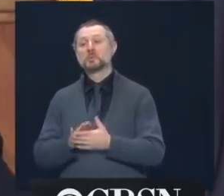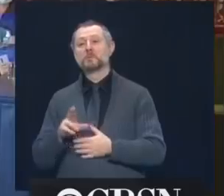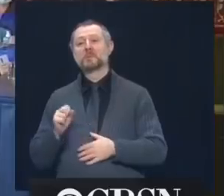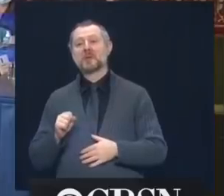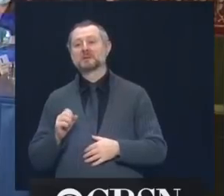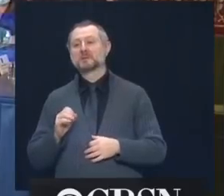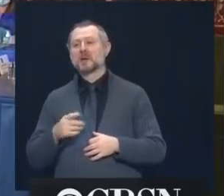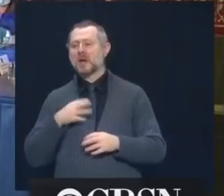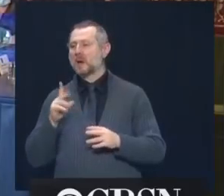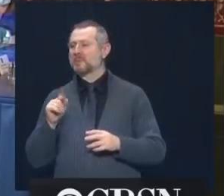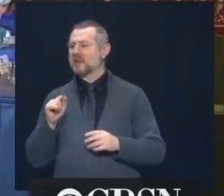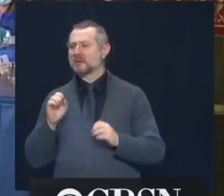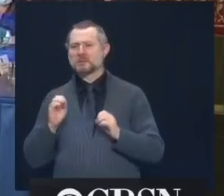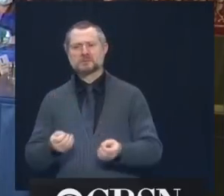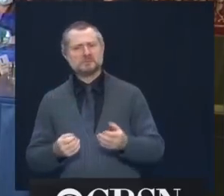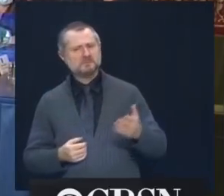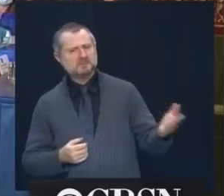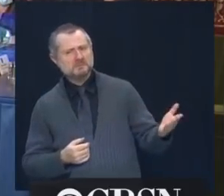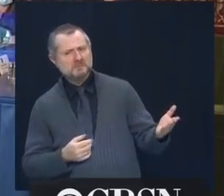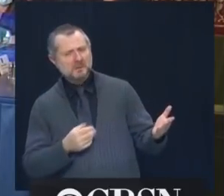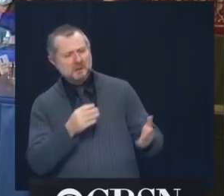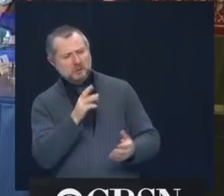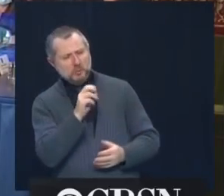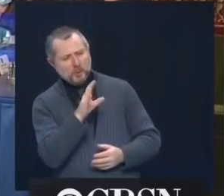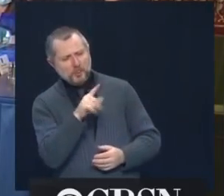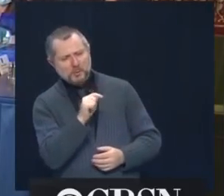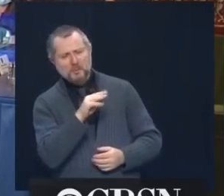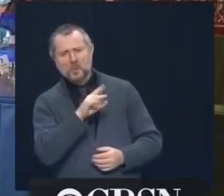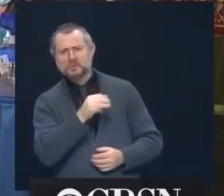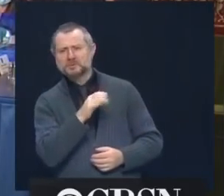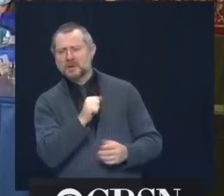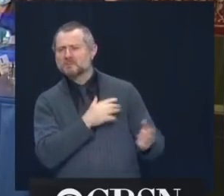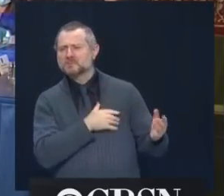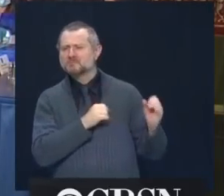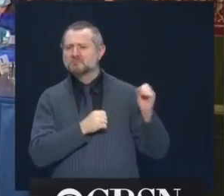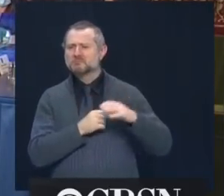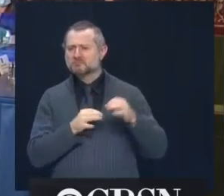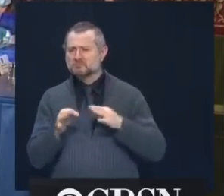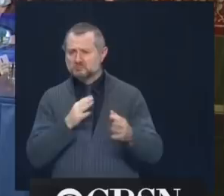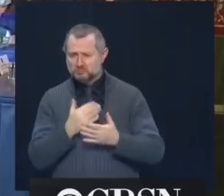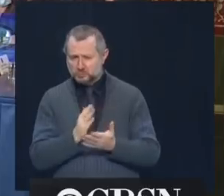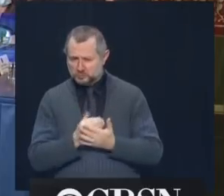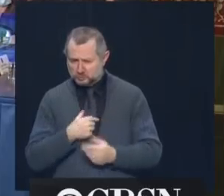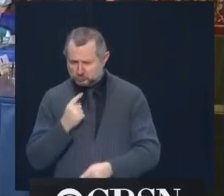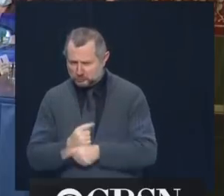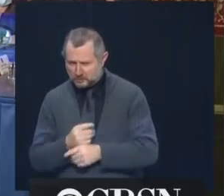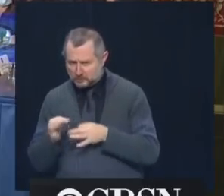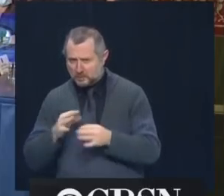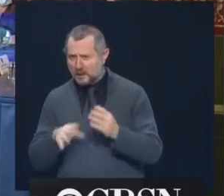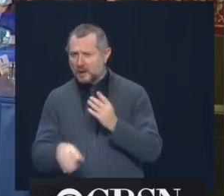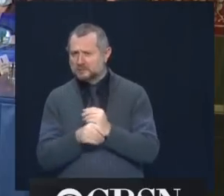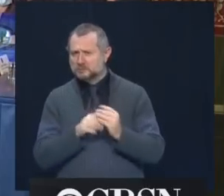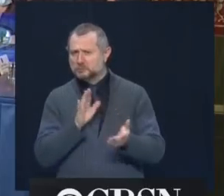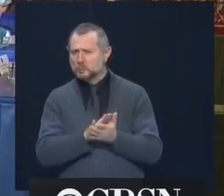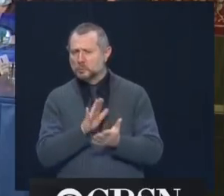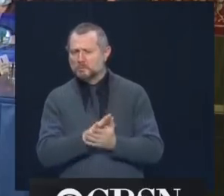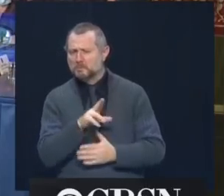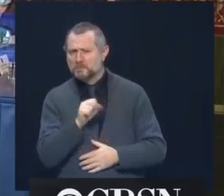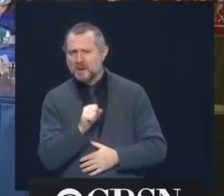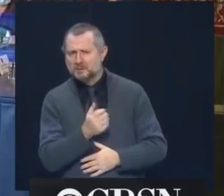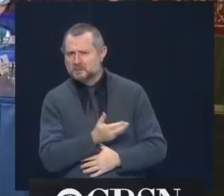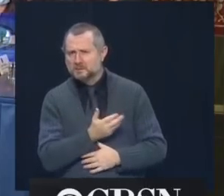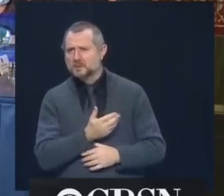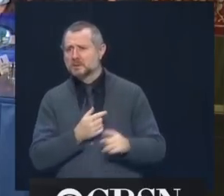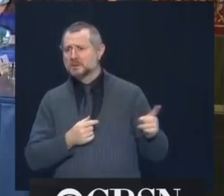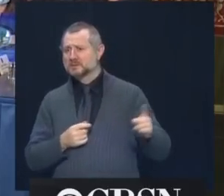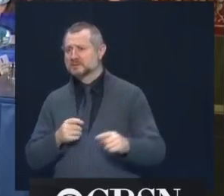Mahika. First, what I said on the budget numbers, do you have anything to add to that? And do you know anything about the school buses? Is that us or is that